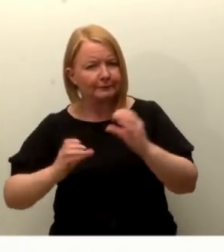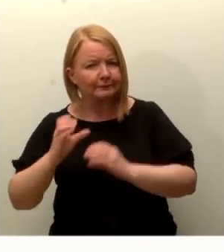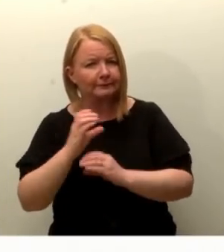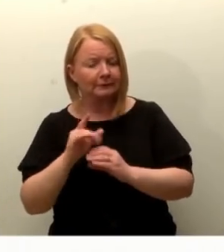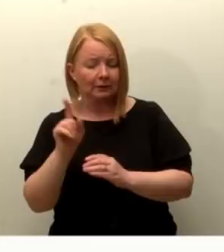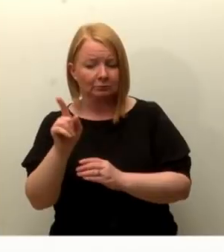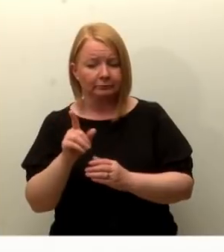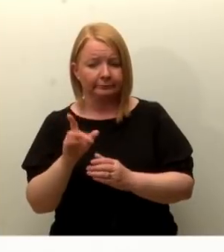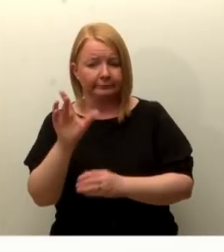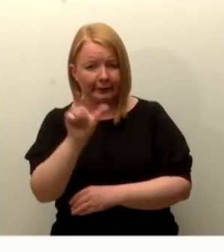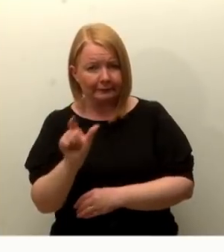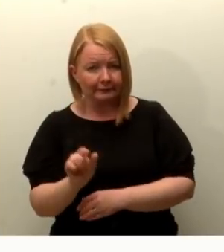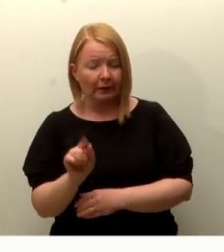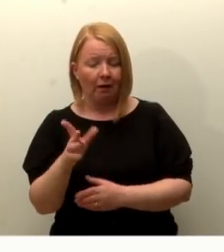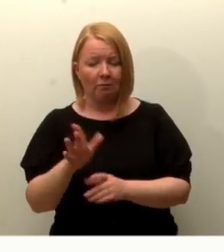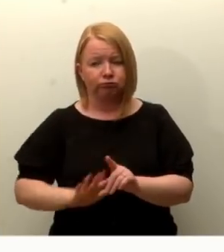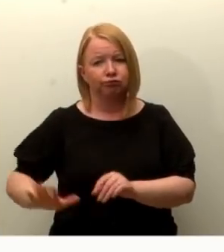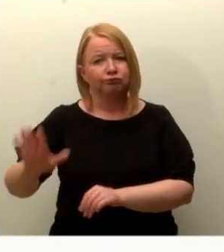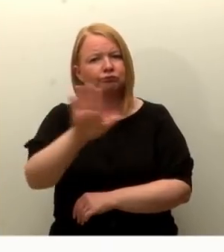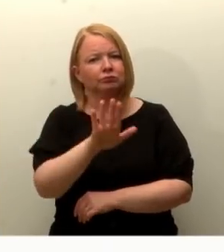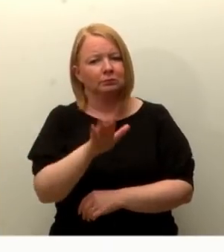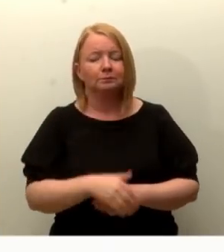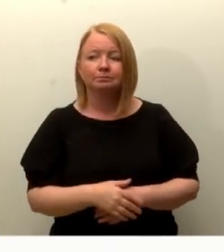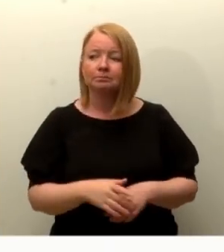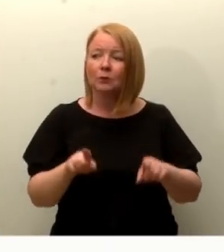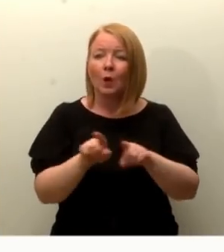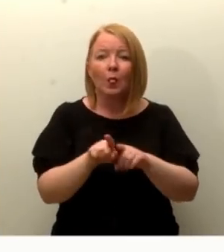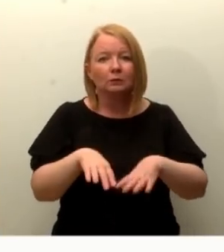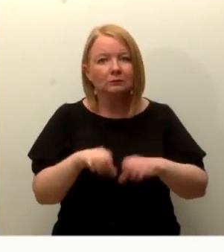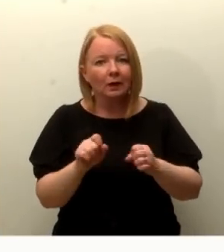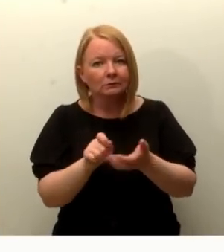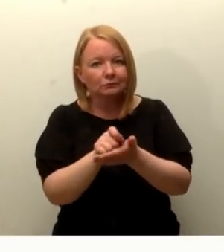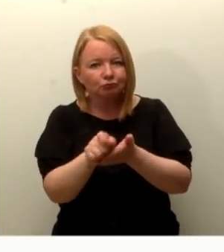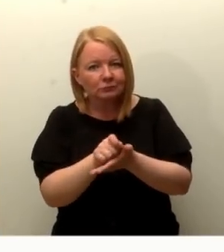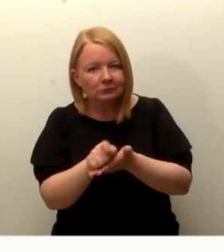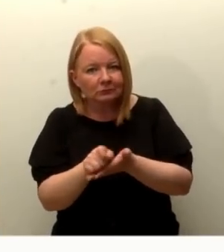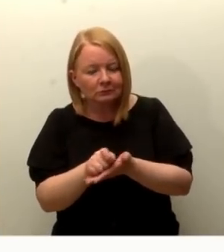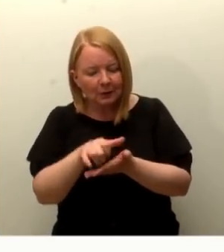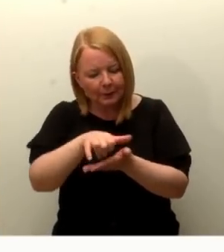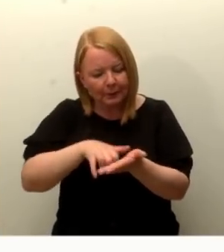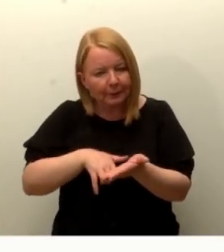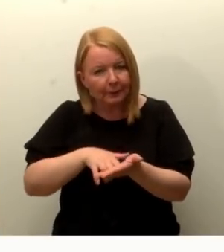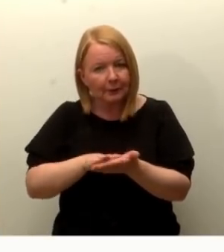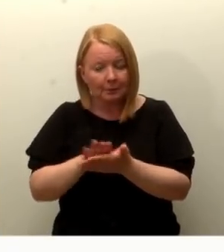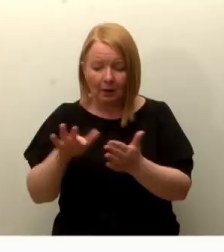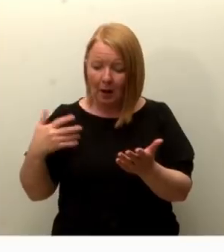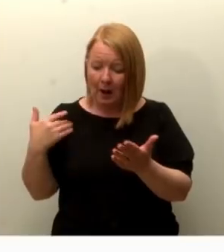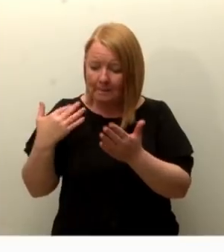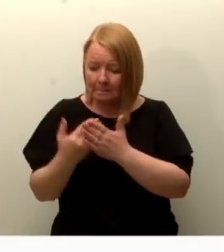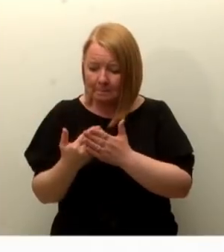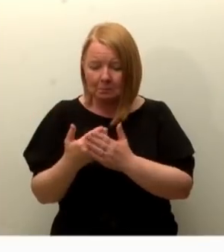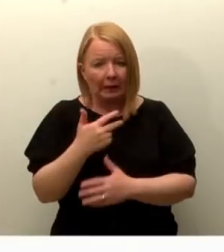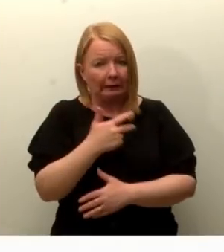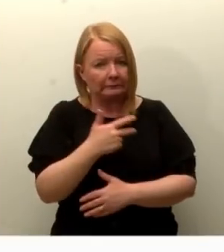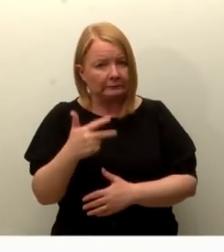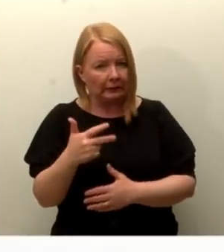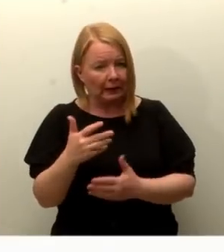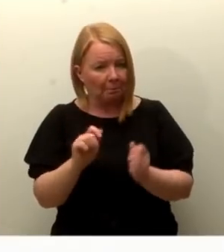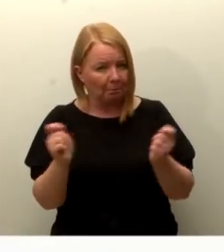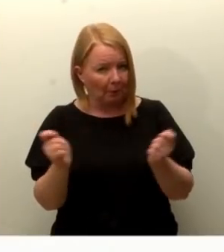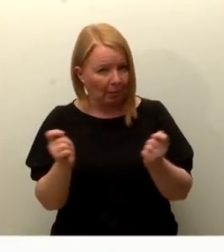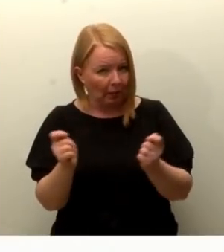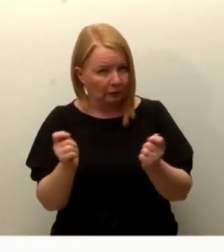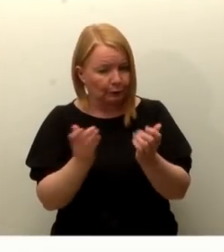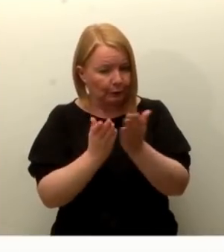in the Asia-Pacific region. I also started writing papers, and till date, I have about 80 publications in